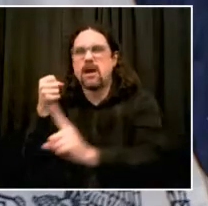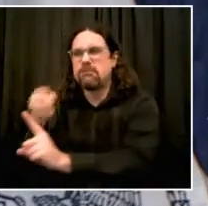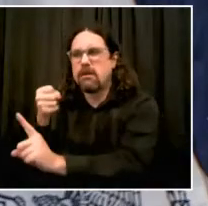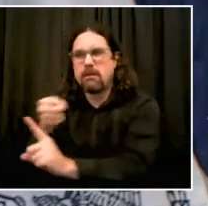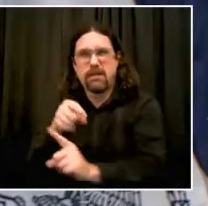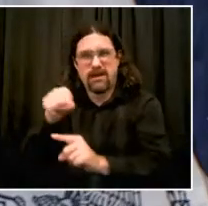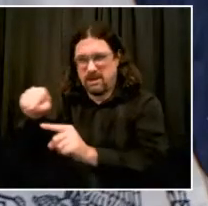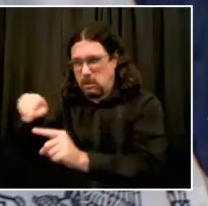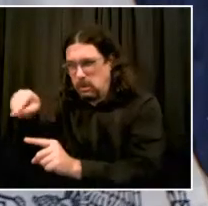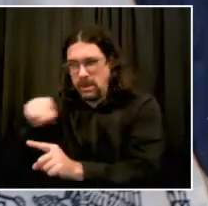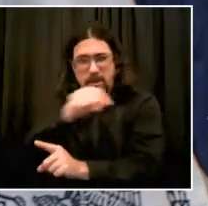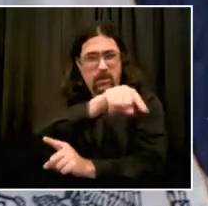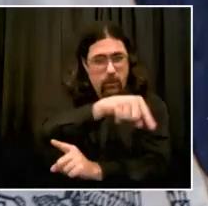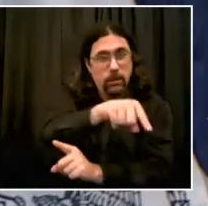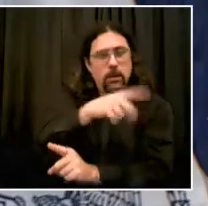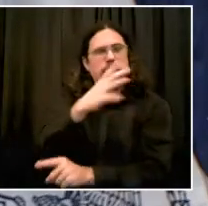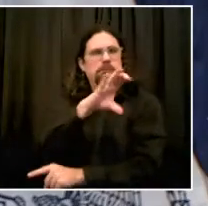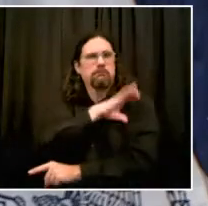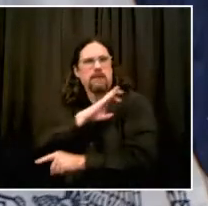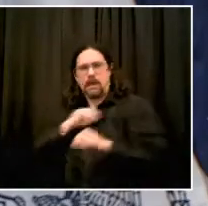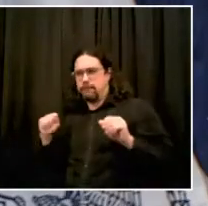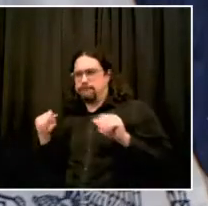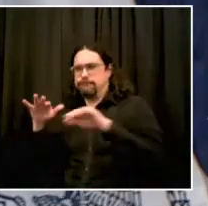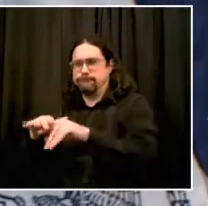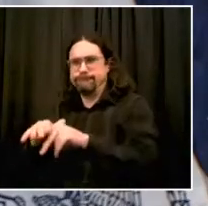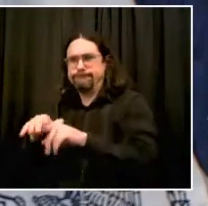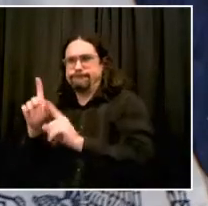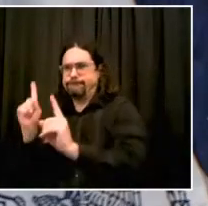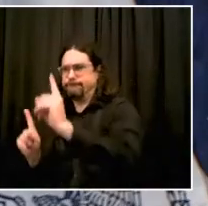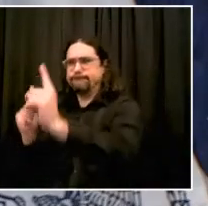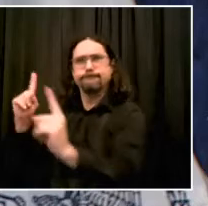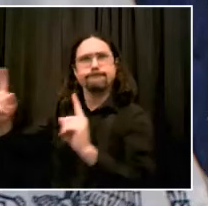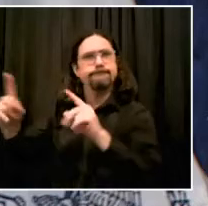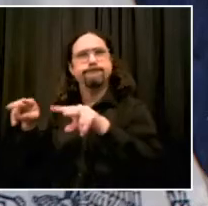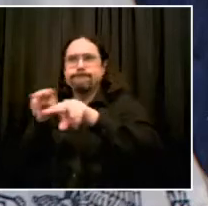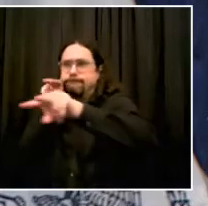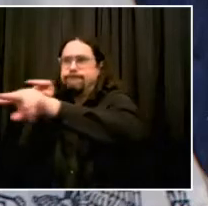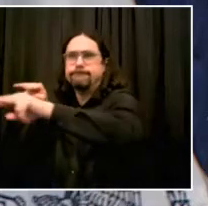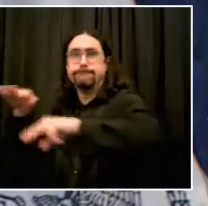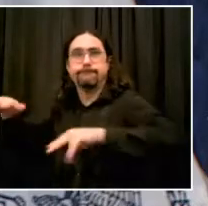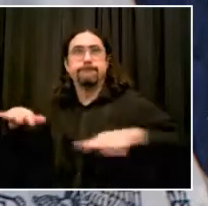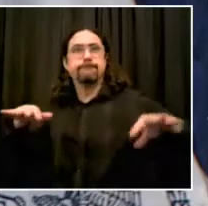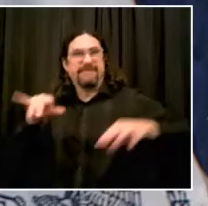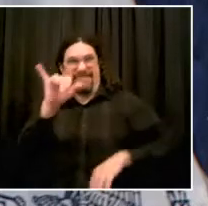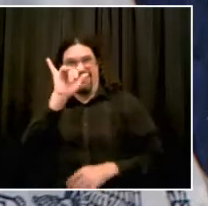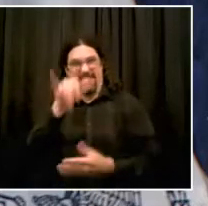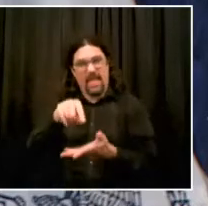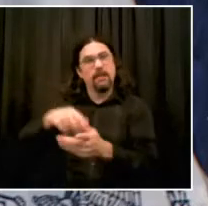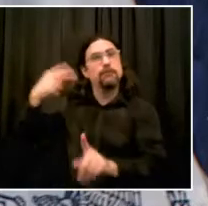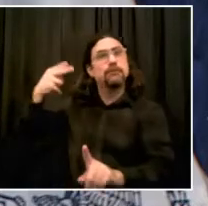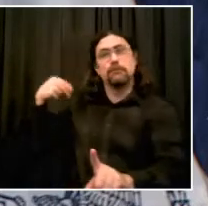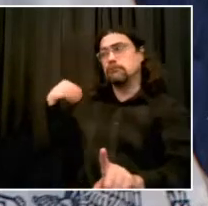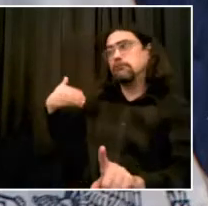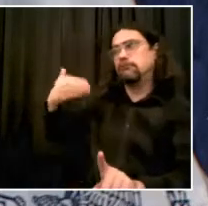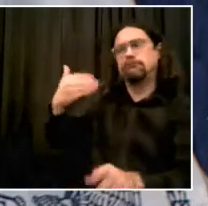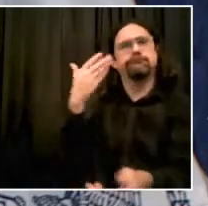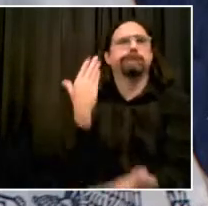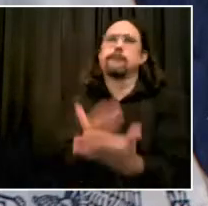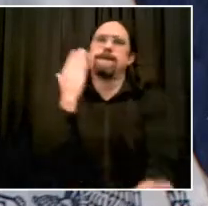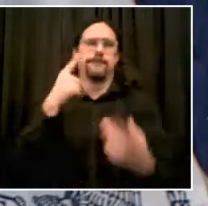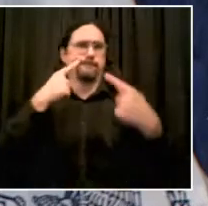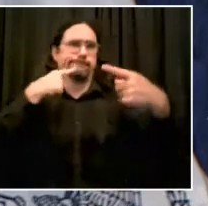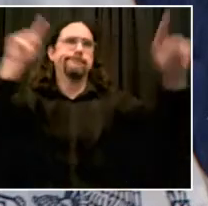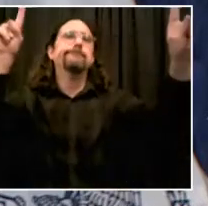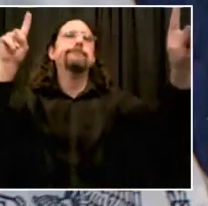have to stick with this strategy. We have done it before and overcome challenges. We will do it again. Next, we have Gloria from New York 1.